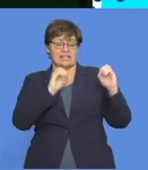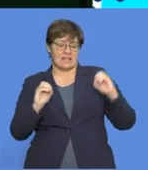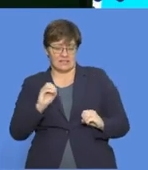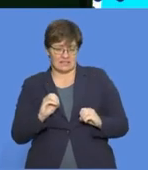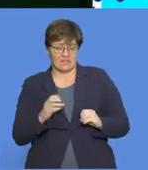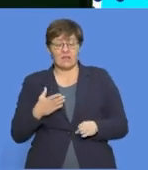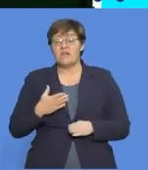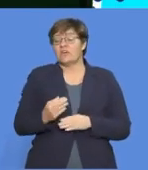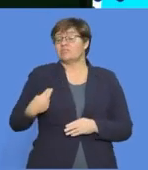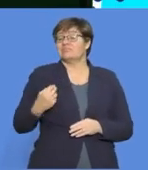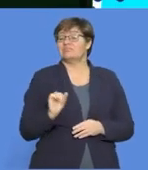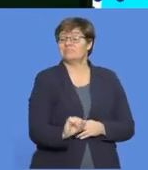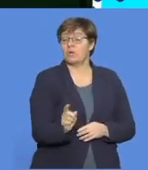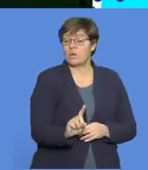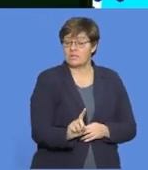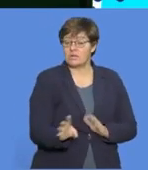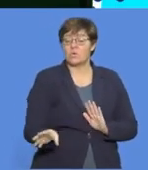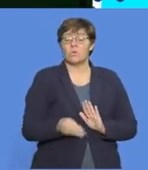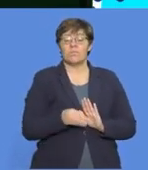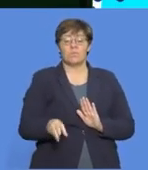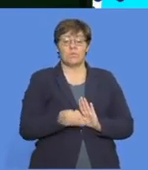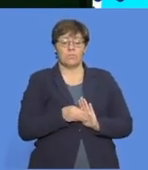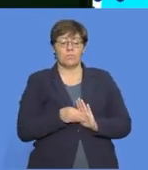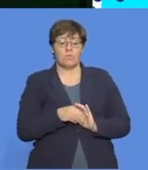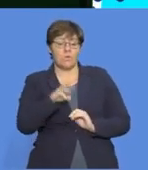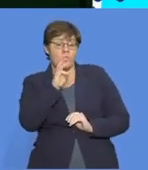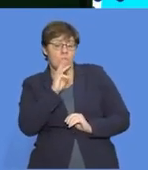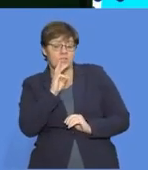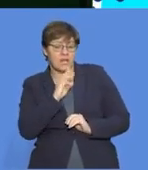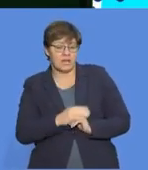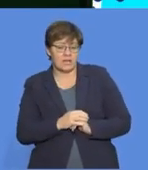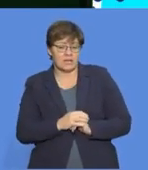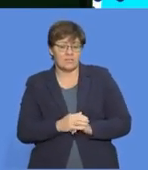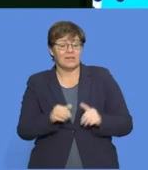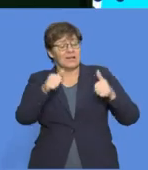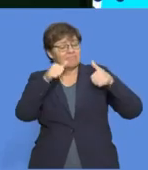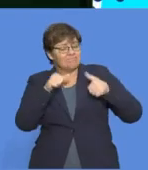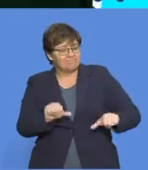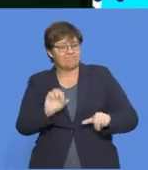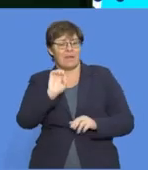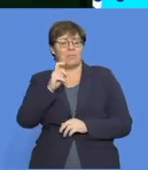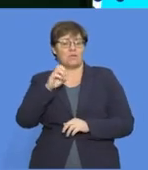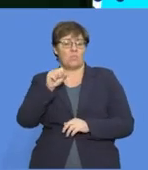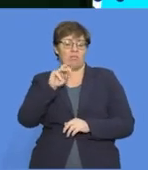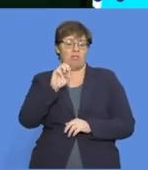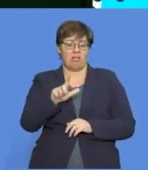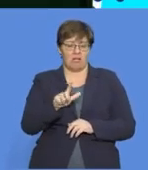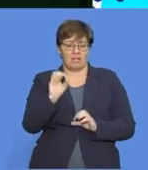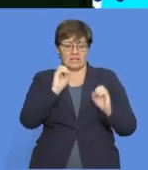it is to absorb water. And these are the next specialized epidermal cells we're looking